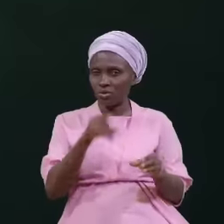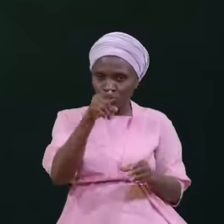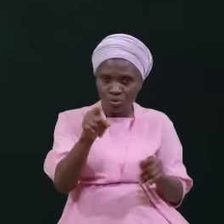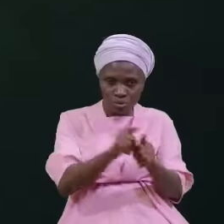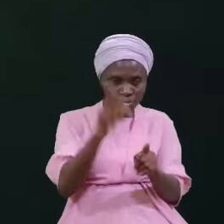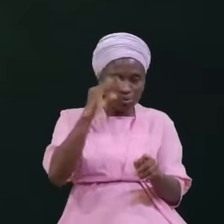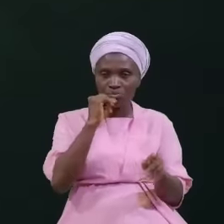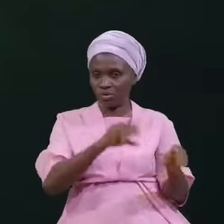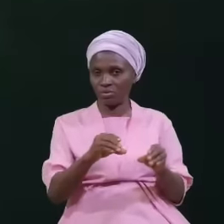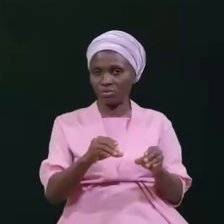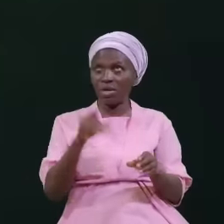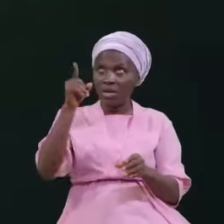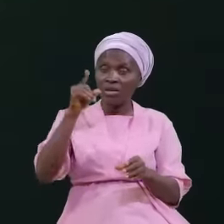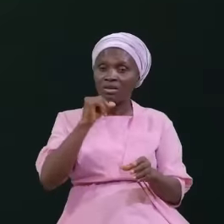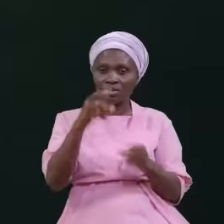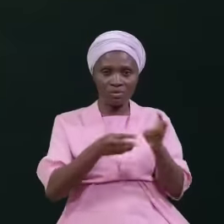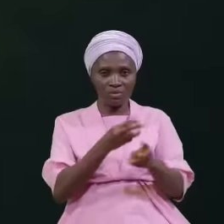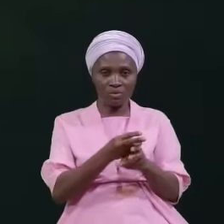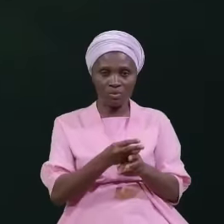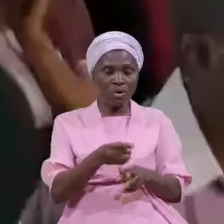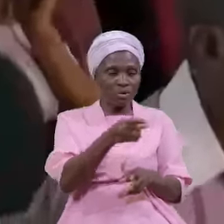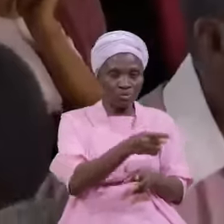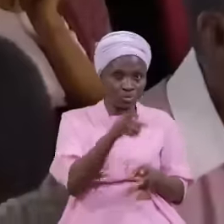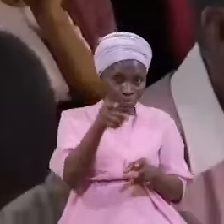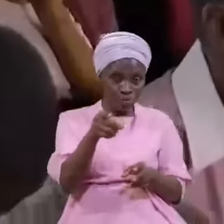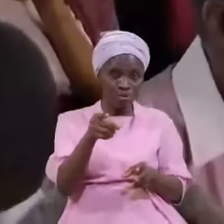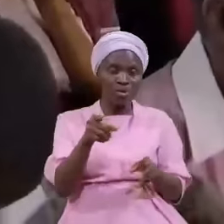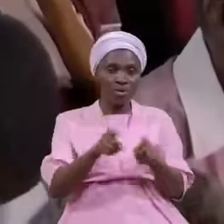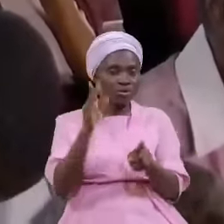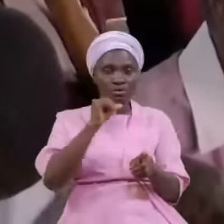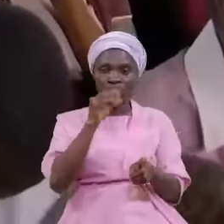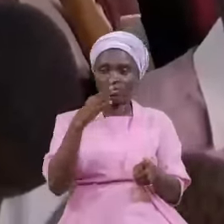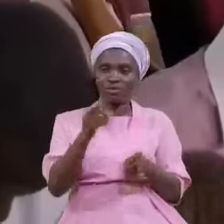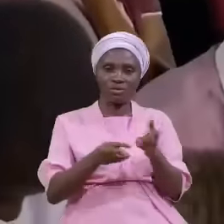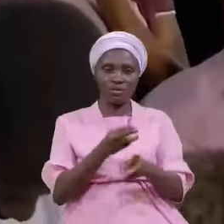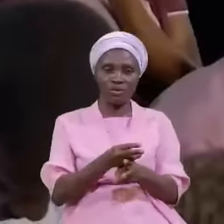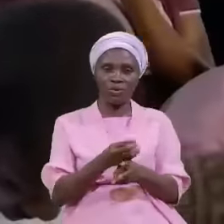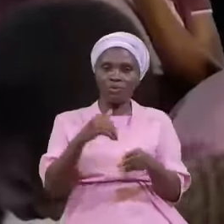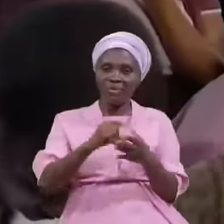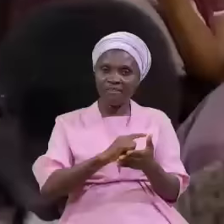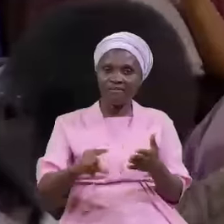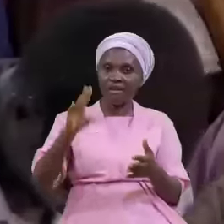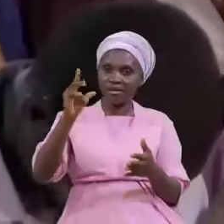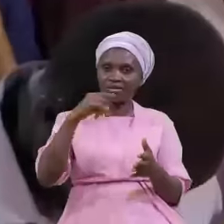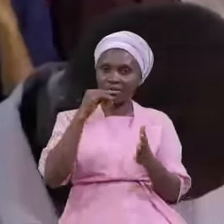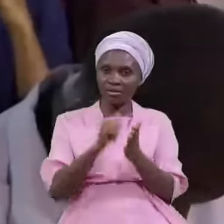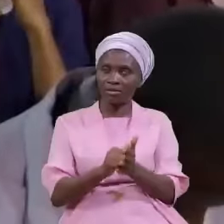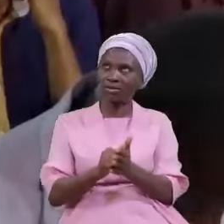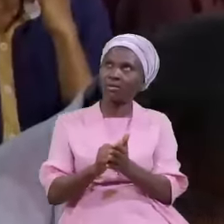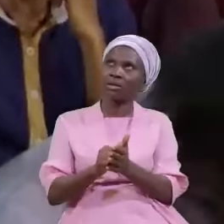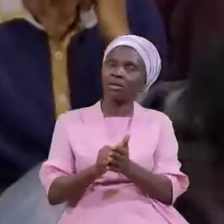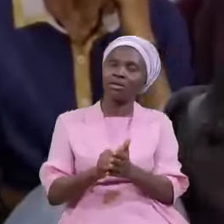as I am not of the world. Look at verse 17. Verse 17, sanctify them. Sanctify them. After we